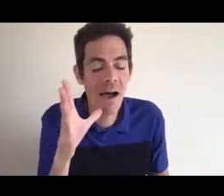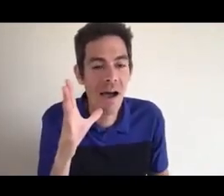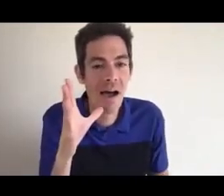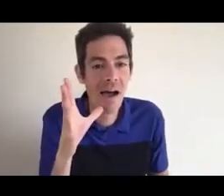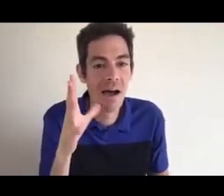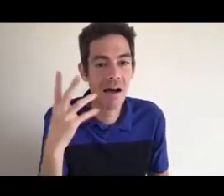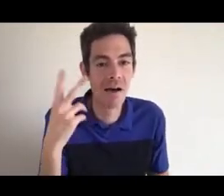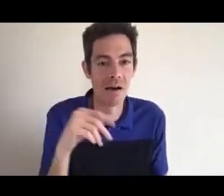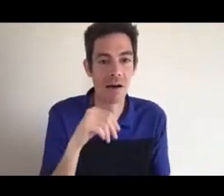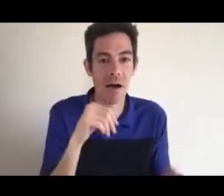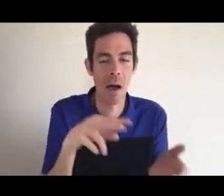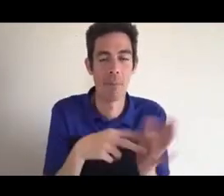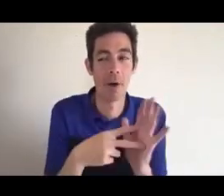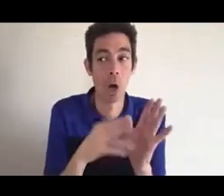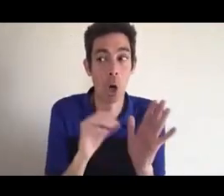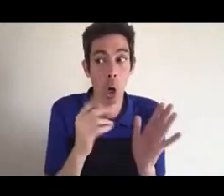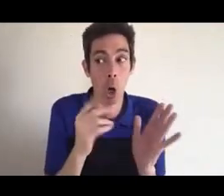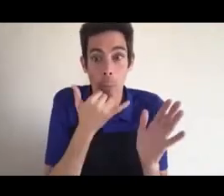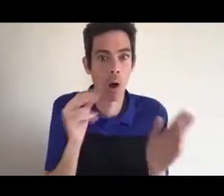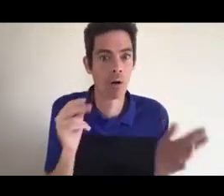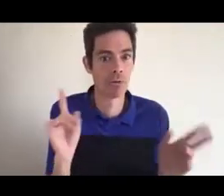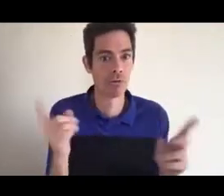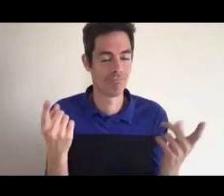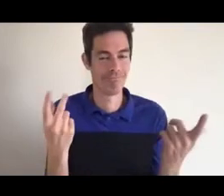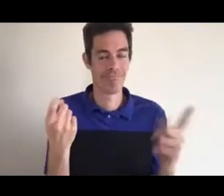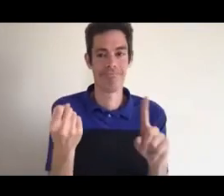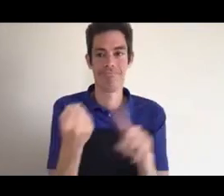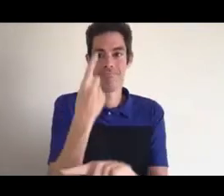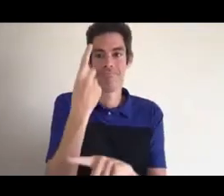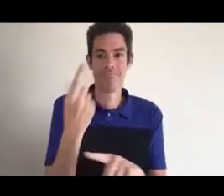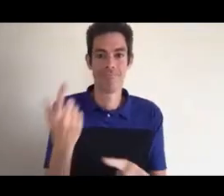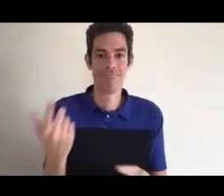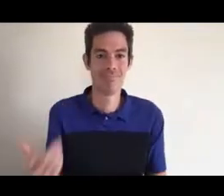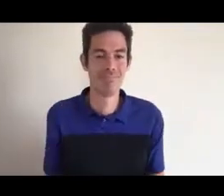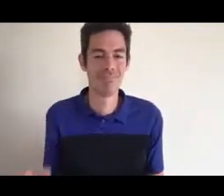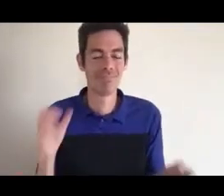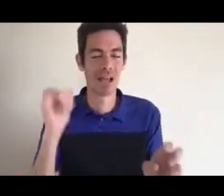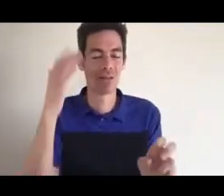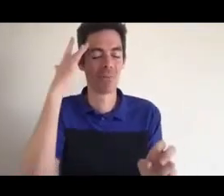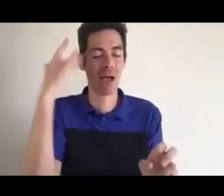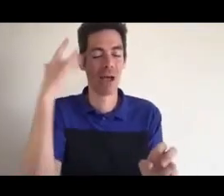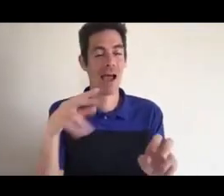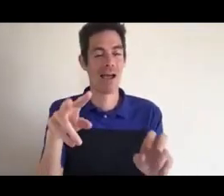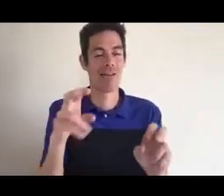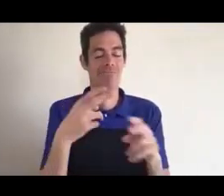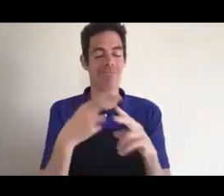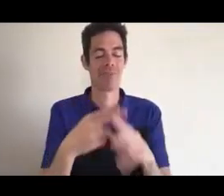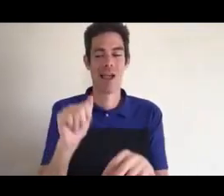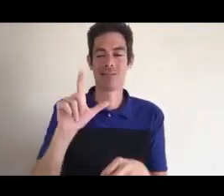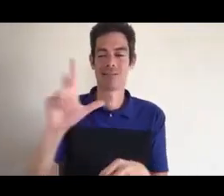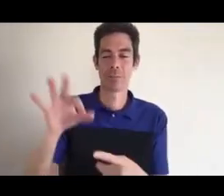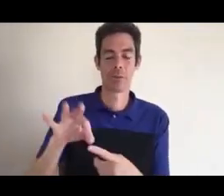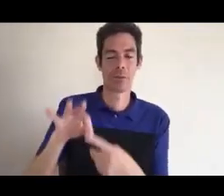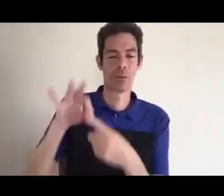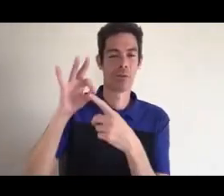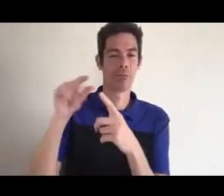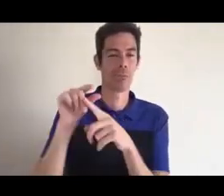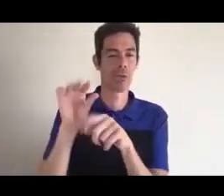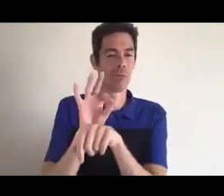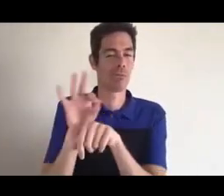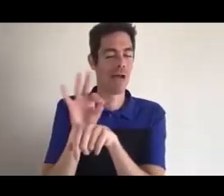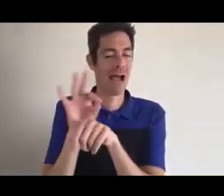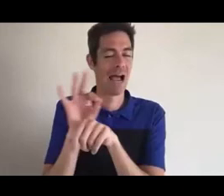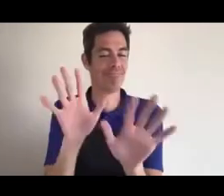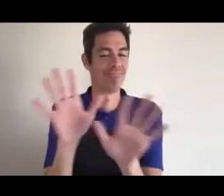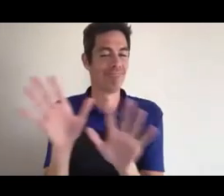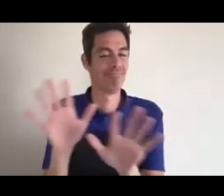oops, saw their mom. Meaning, not meaning like oops, a mistake, but it's just something that was unexpected. So